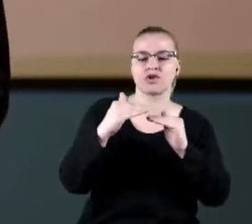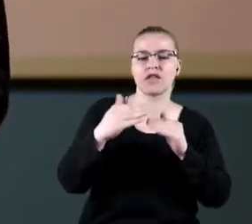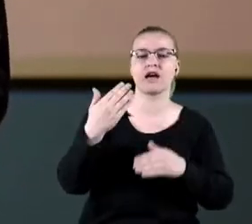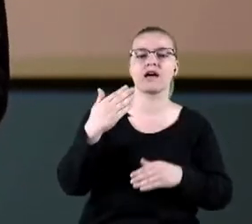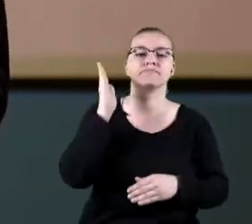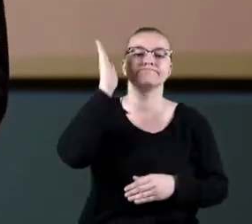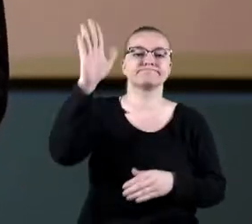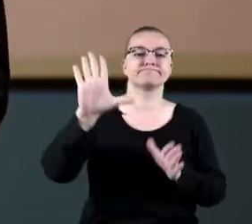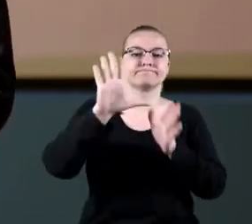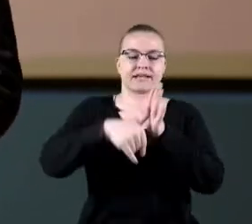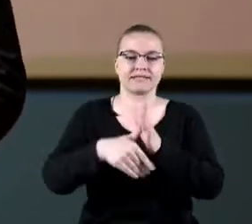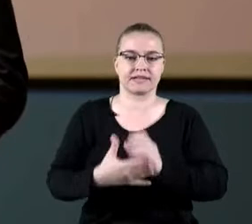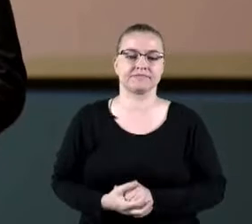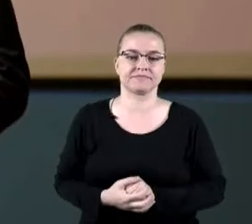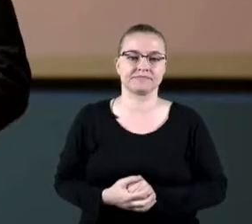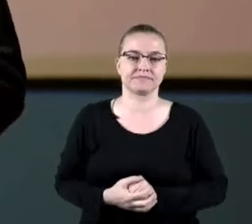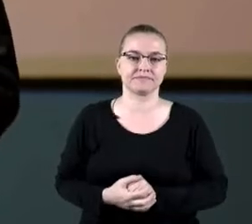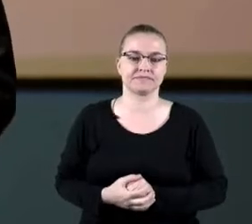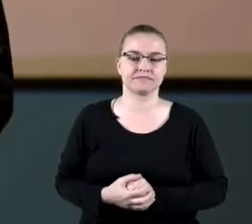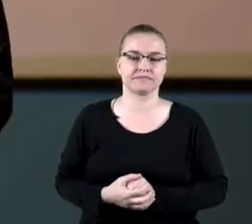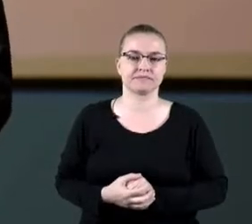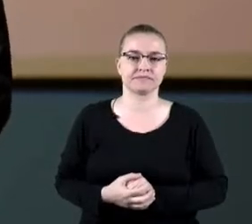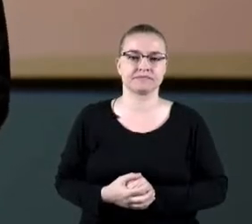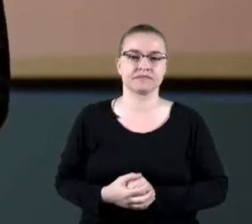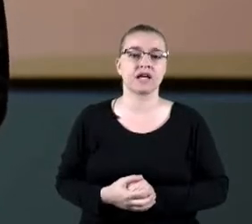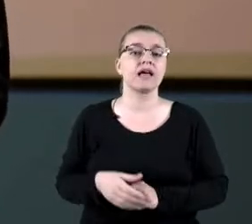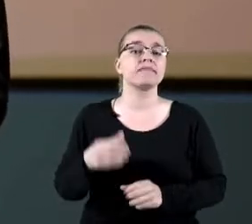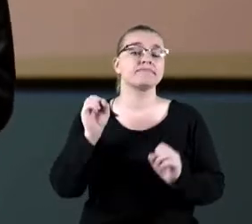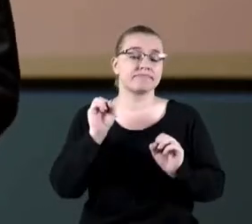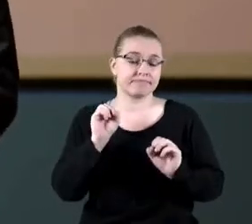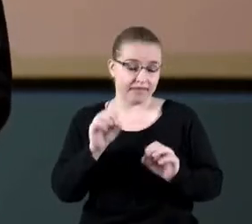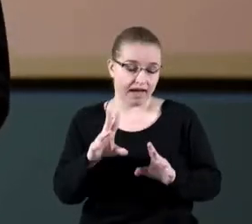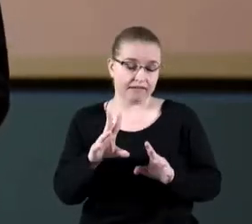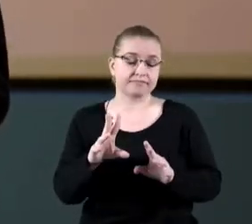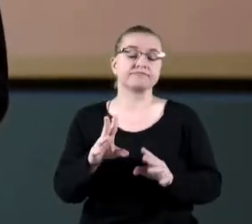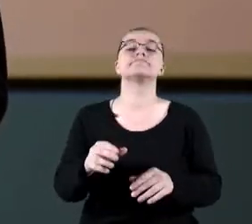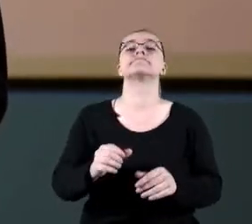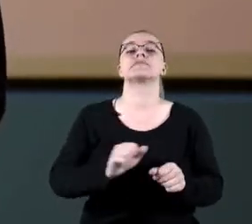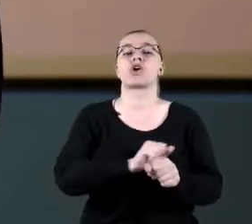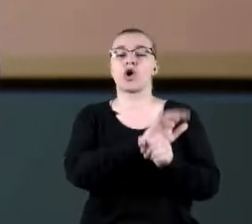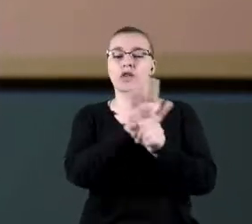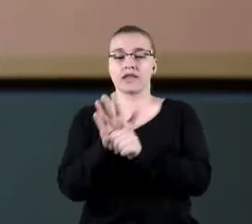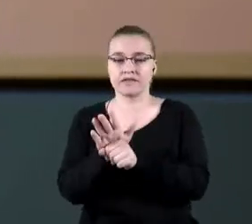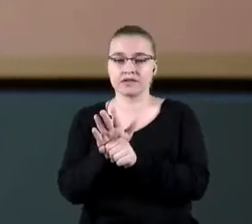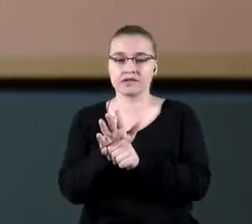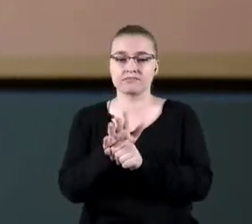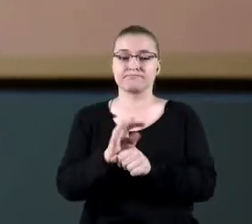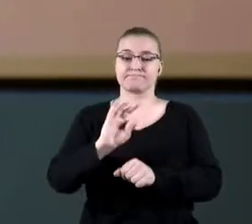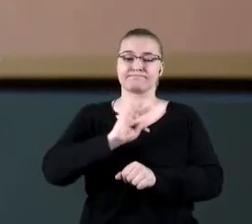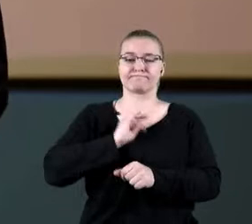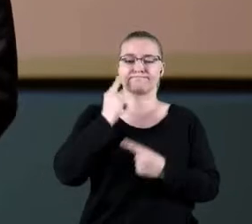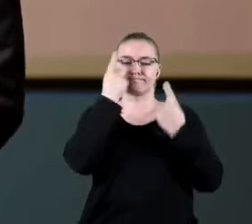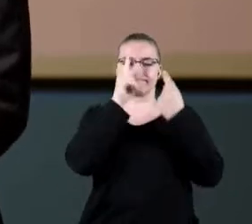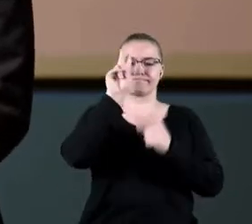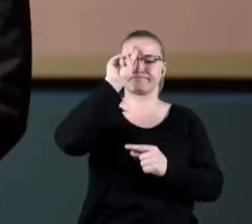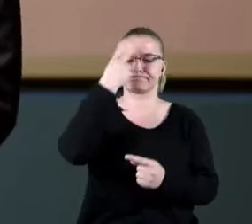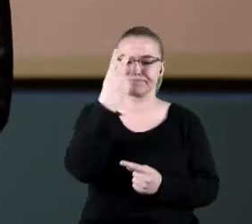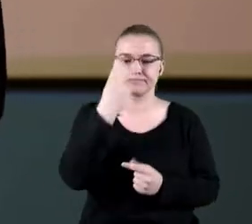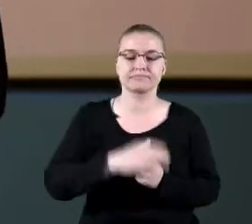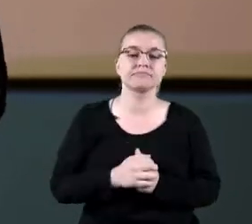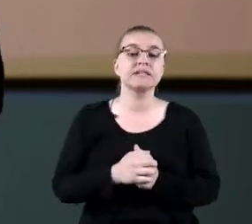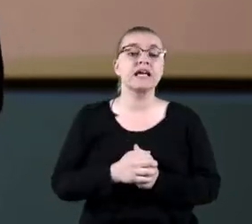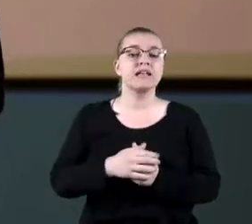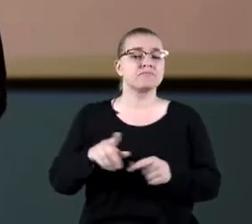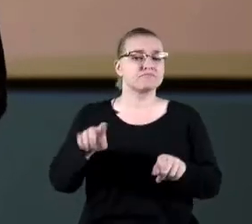Sustainable Futures for Cities. Ladies and gentlemen, the pandemic did in fact change the way we perceive